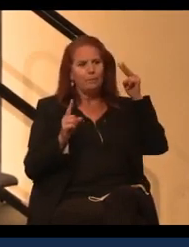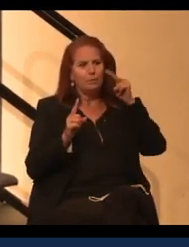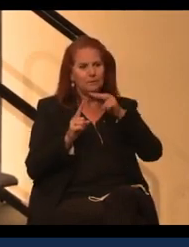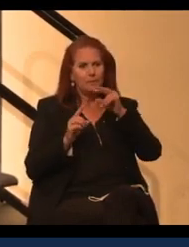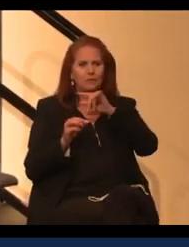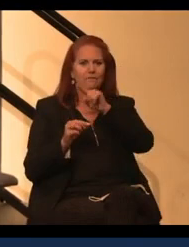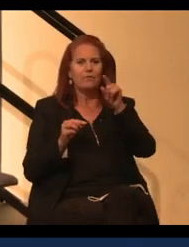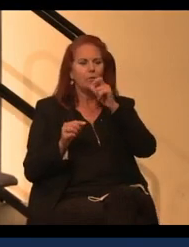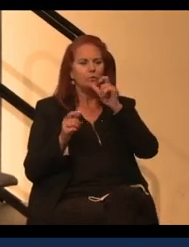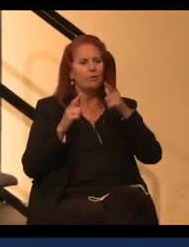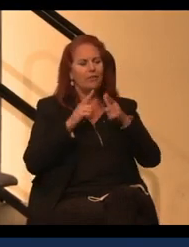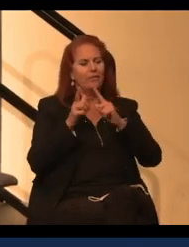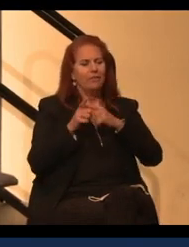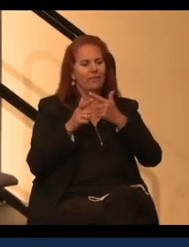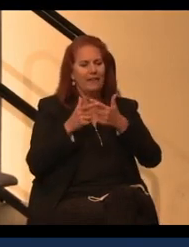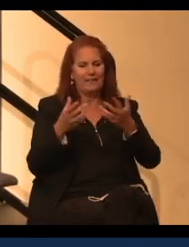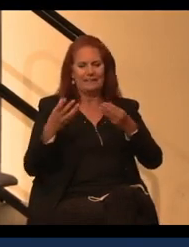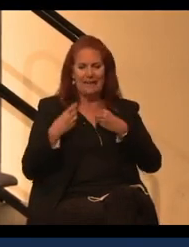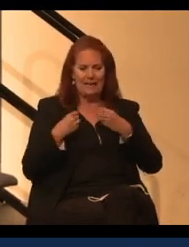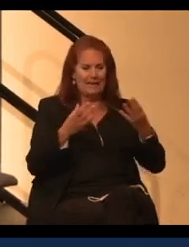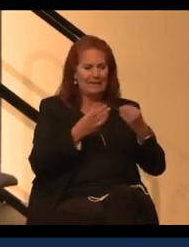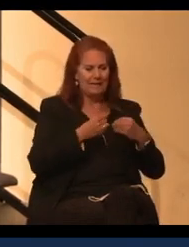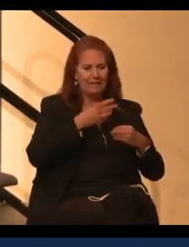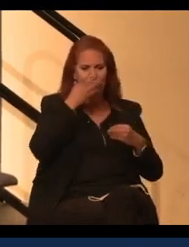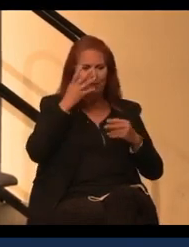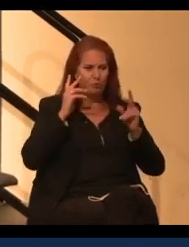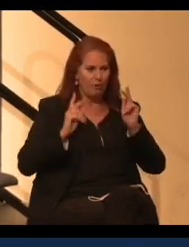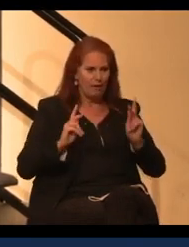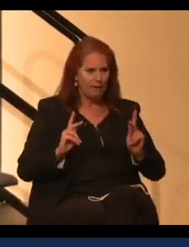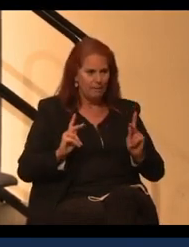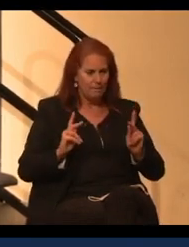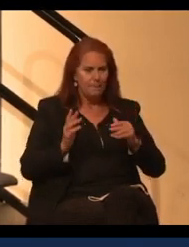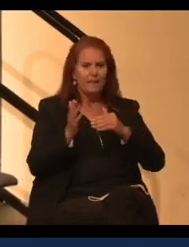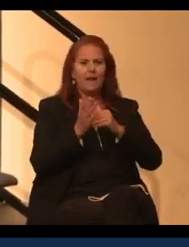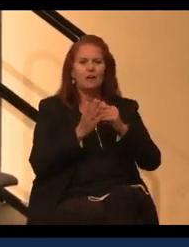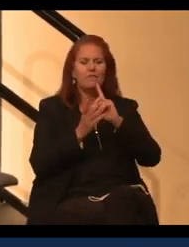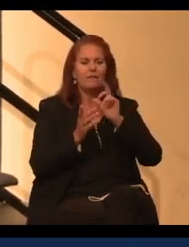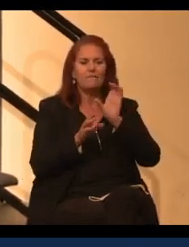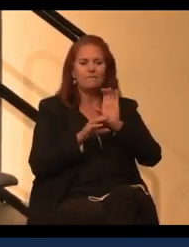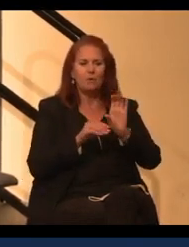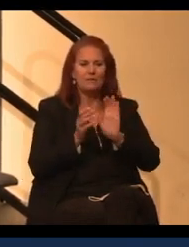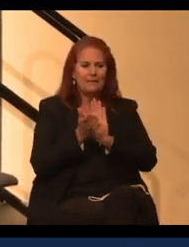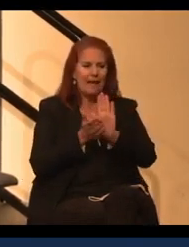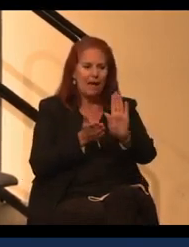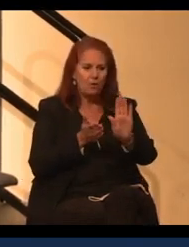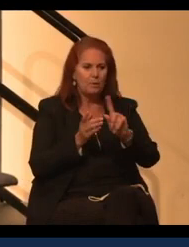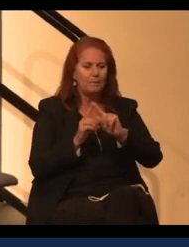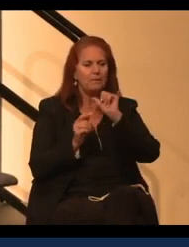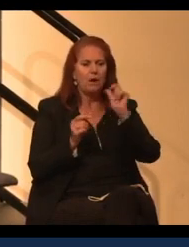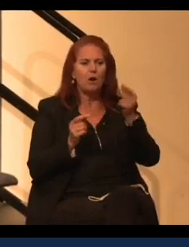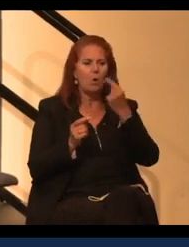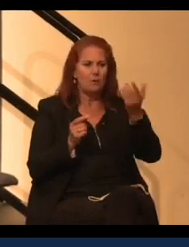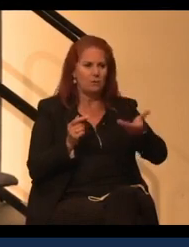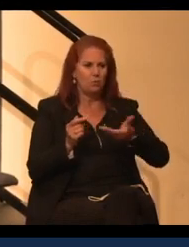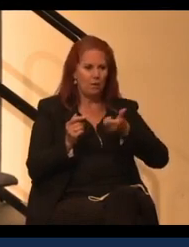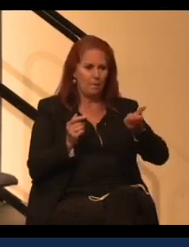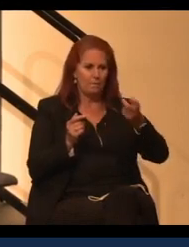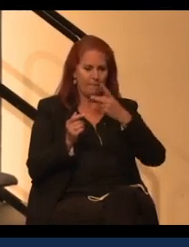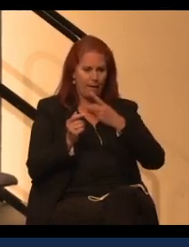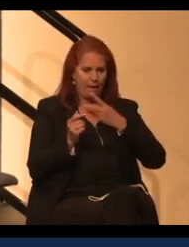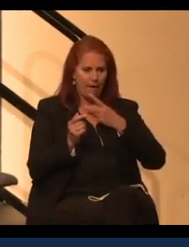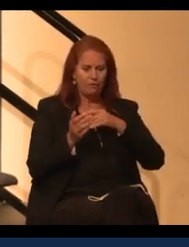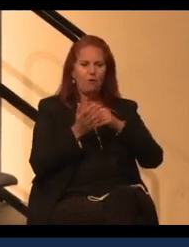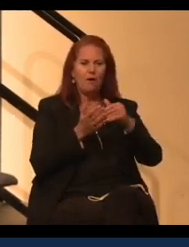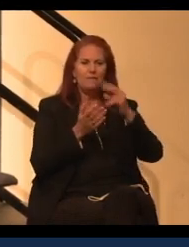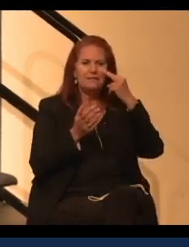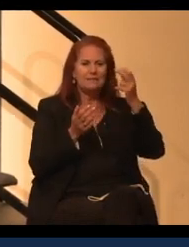those who are then taking in these immigrants. And oftentimes, they're forced out, but are not always welcomed. They are often